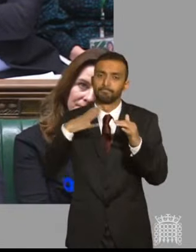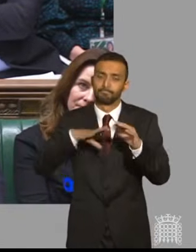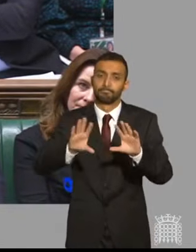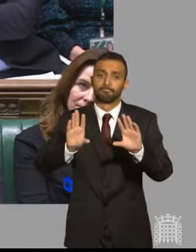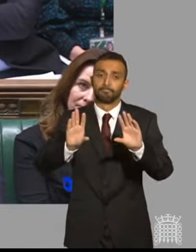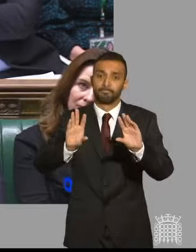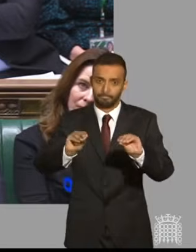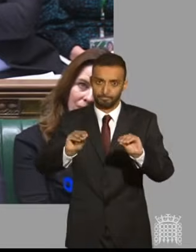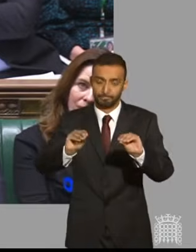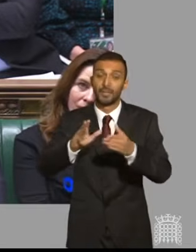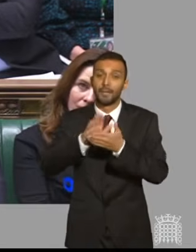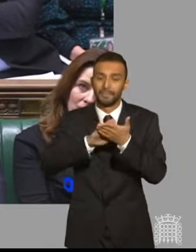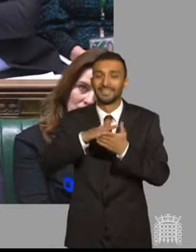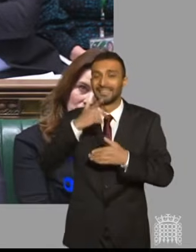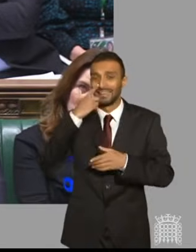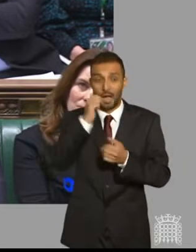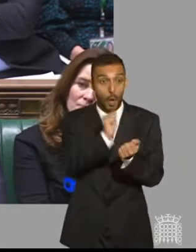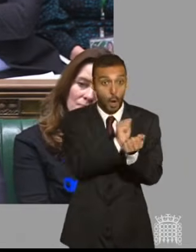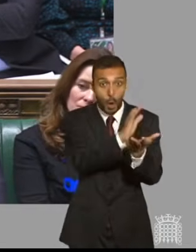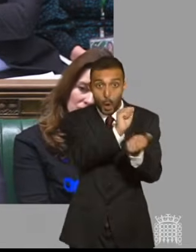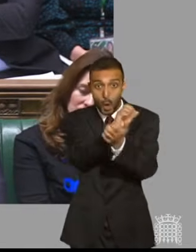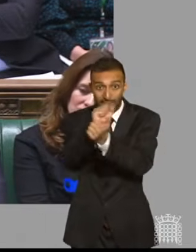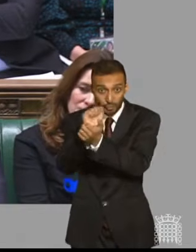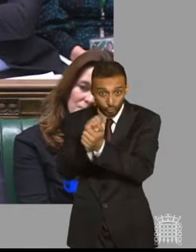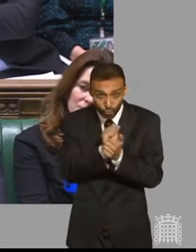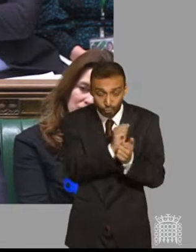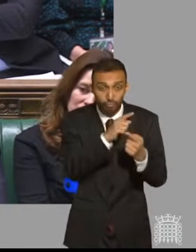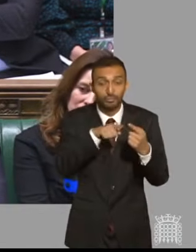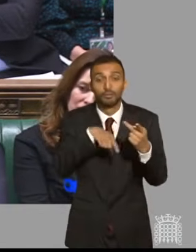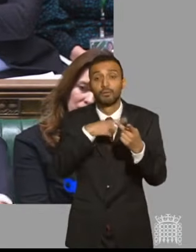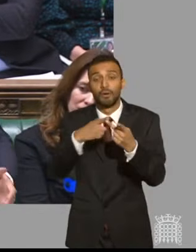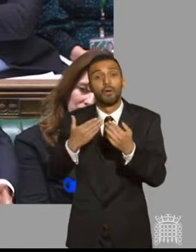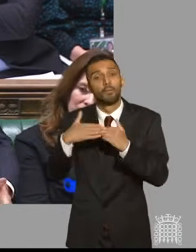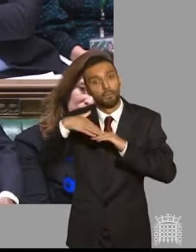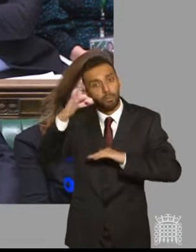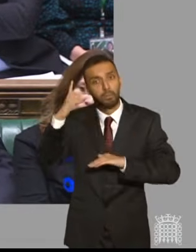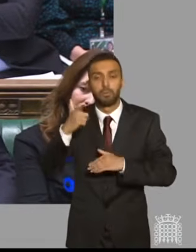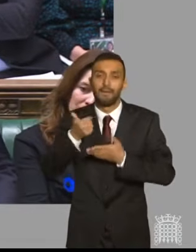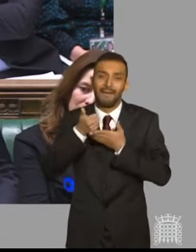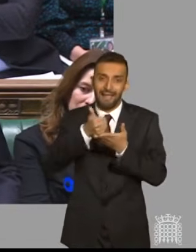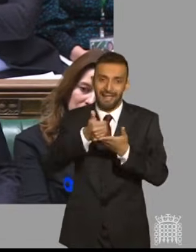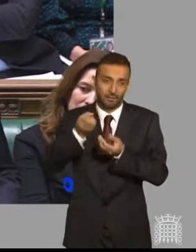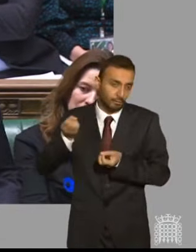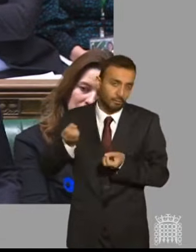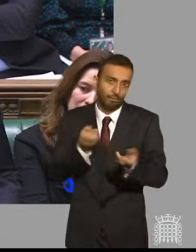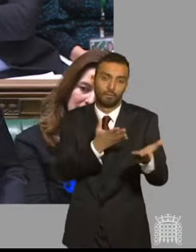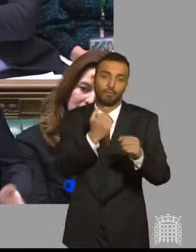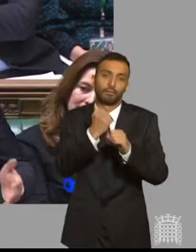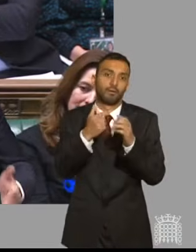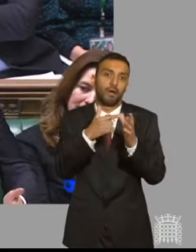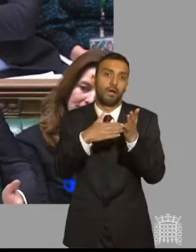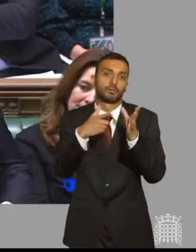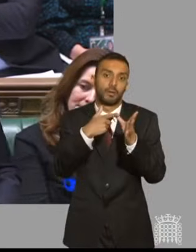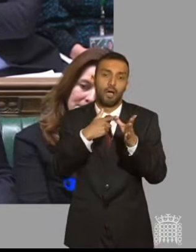the sustainable conditions for a long-term and enduring ceasefire. That is what our diplomatic efforts are focused on, and that is what I